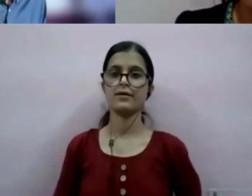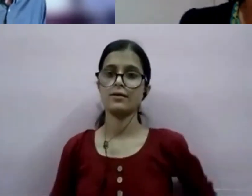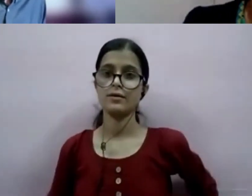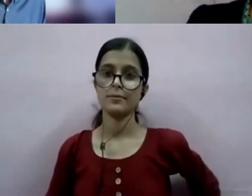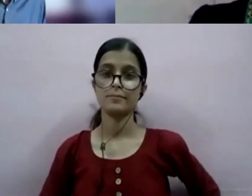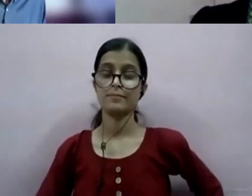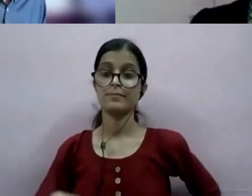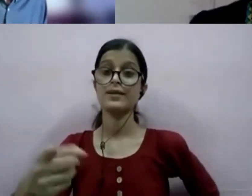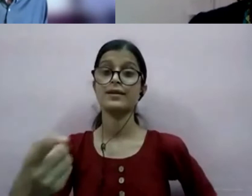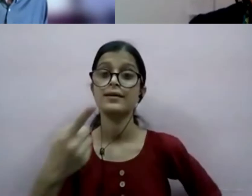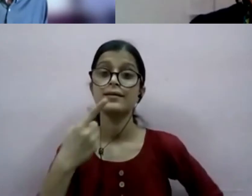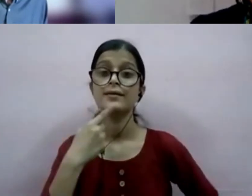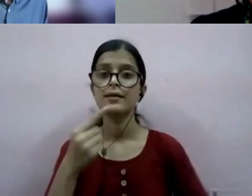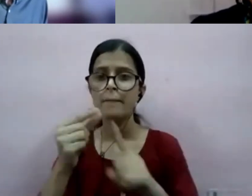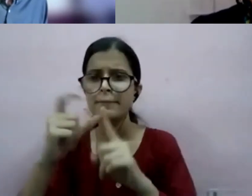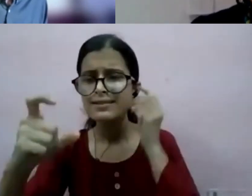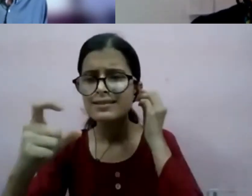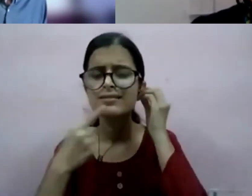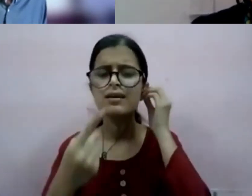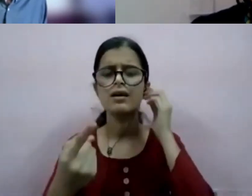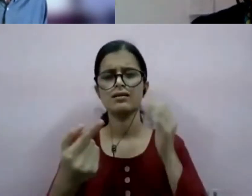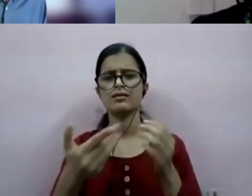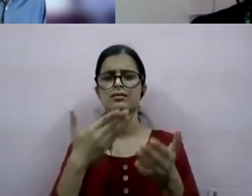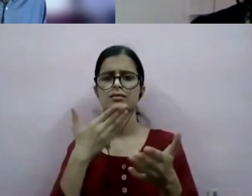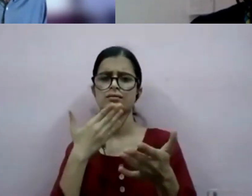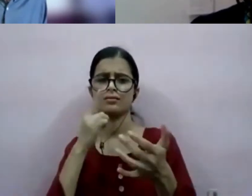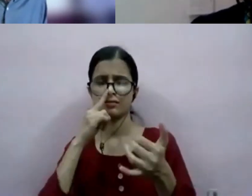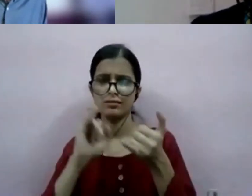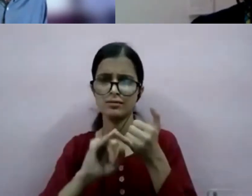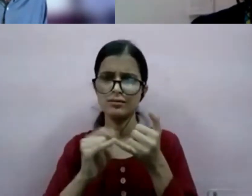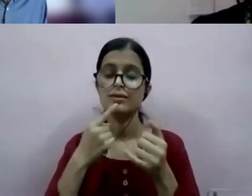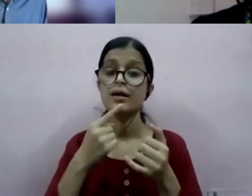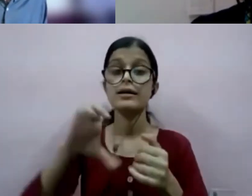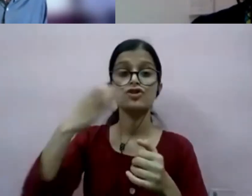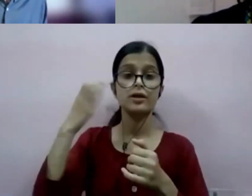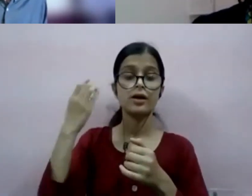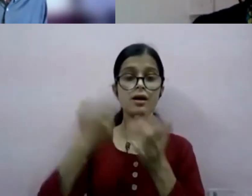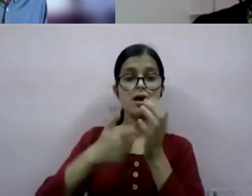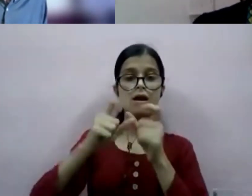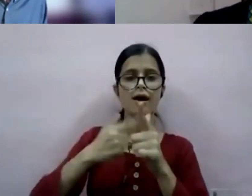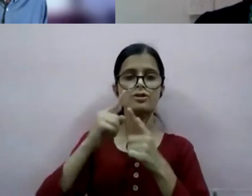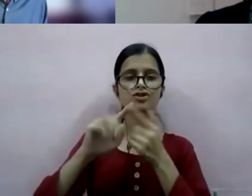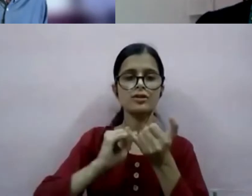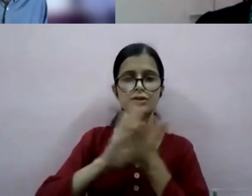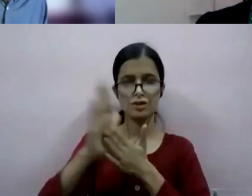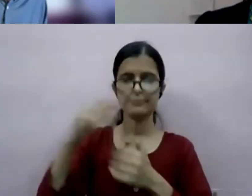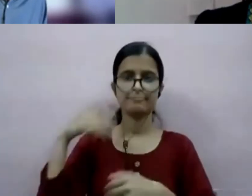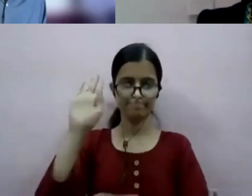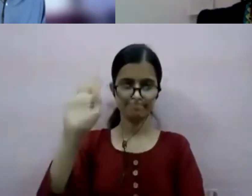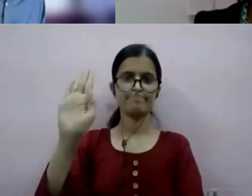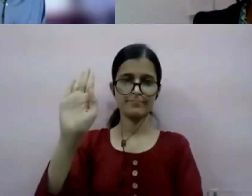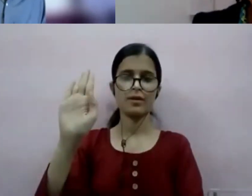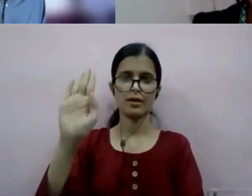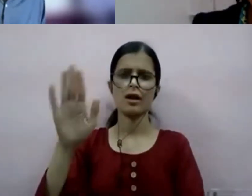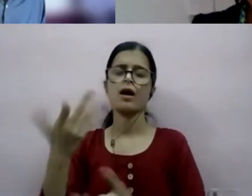Thank you. Dr. Shilpa Anand, Rajesh from Punjab University, Chandigarh. Yeah. Can